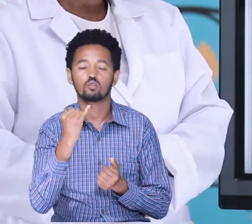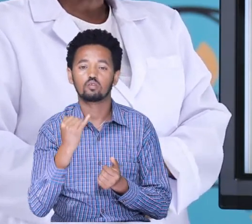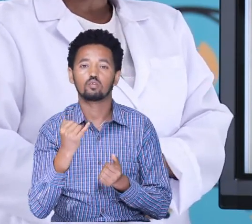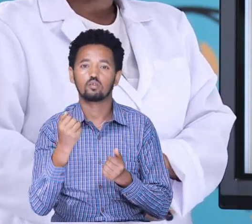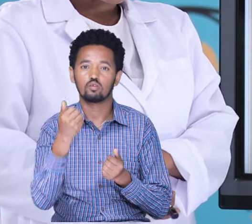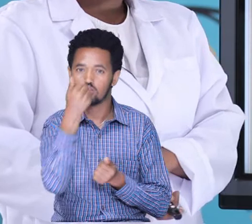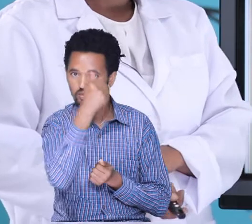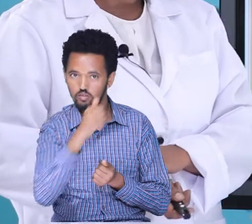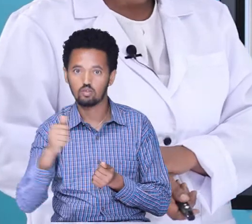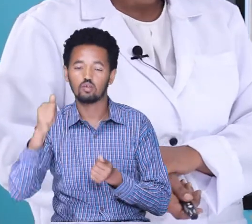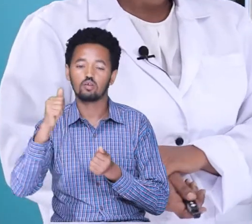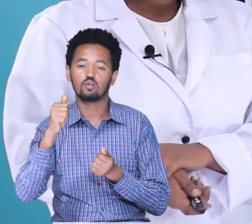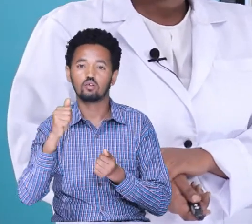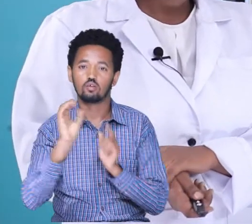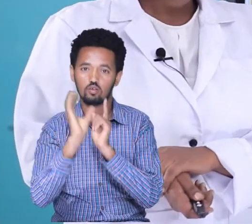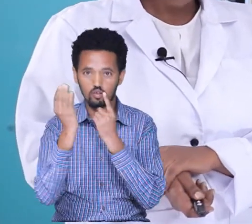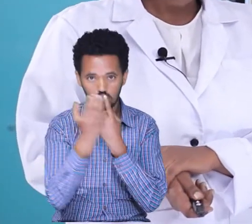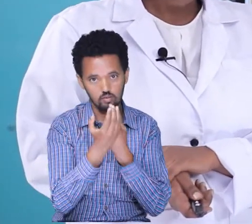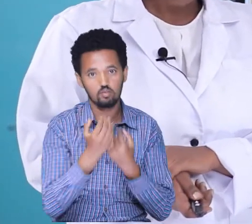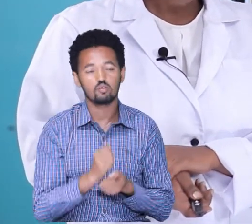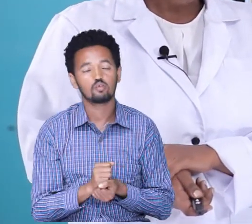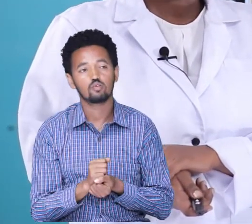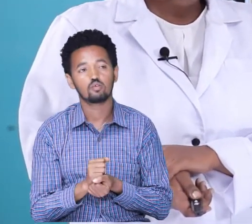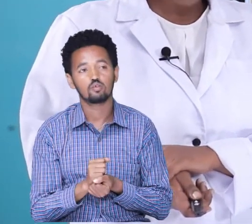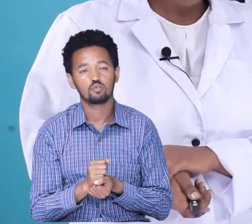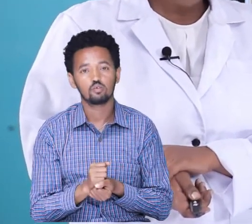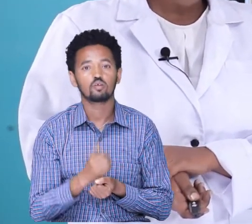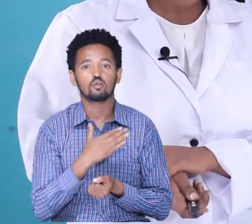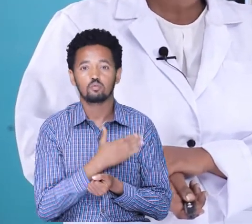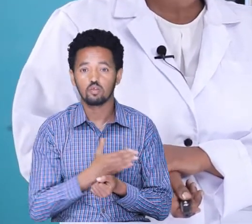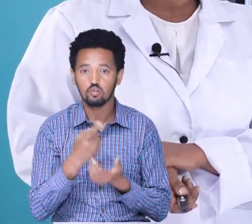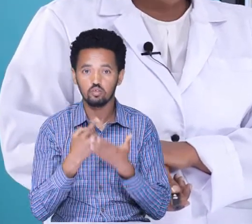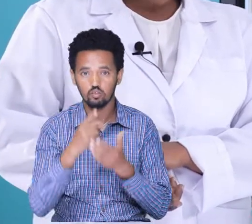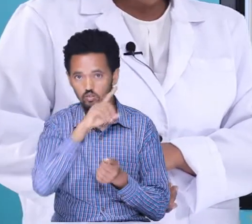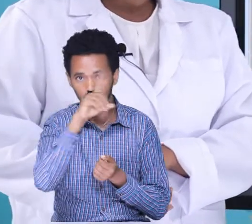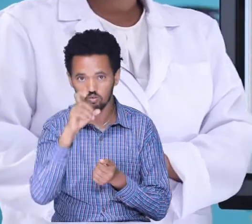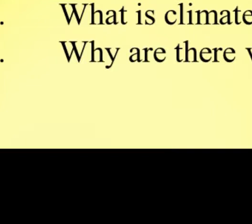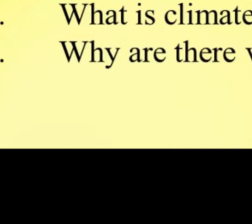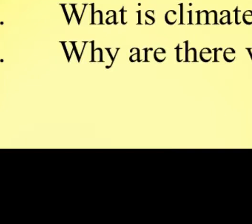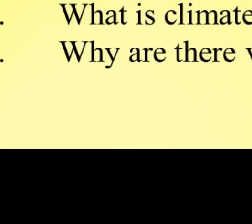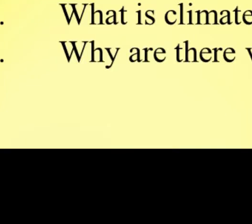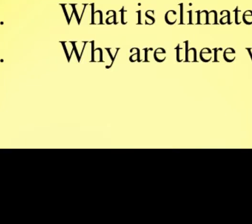Why Africa has varied climate? Please think this question for 2 minutes.